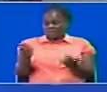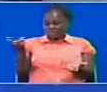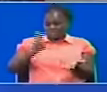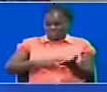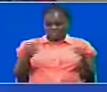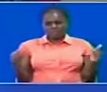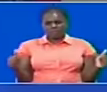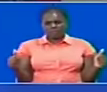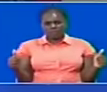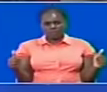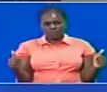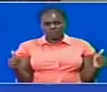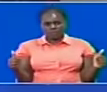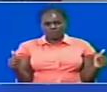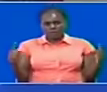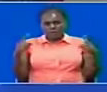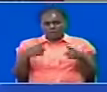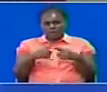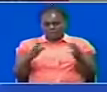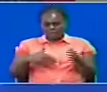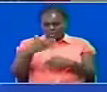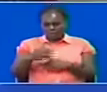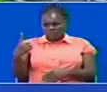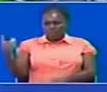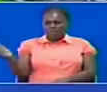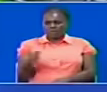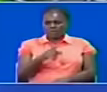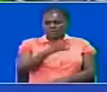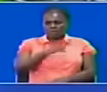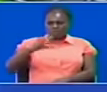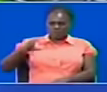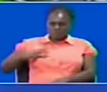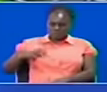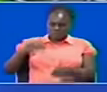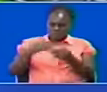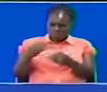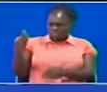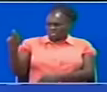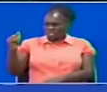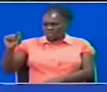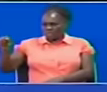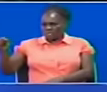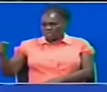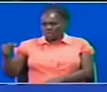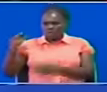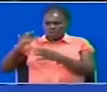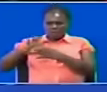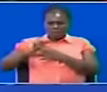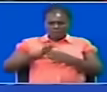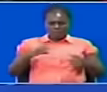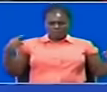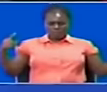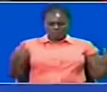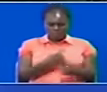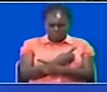not enlisted as voters. But after a month, the commission has managed to enlist about 3 million voters. Omutata differed with the IEBC